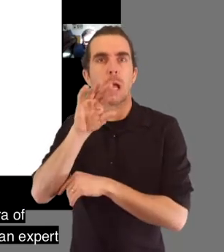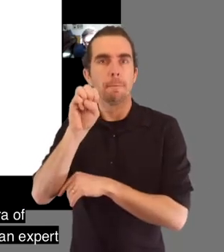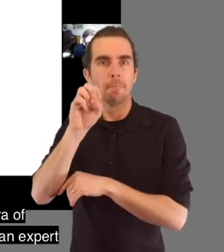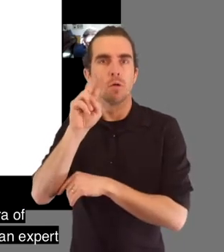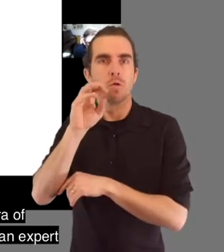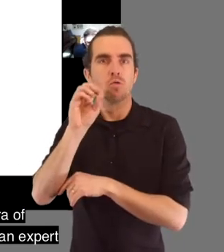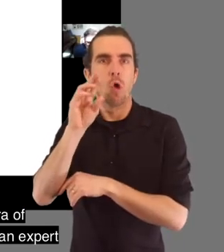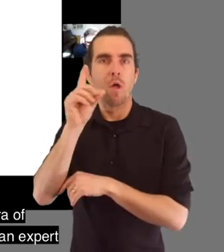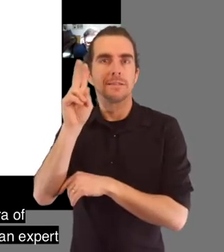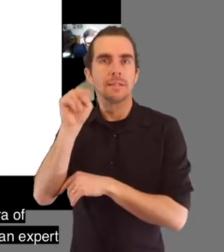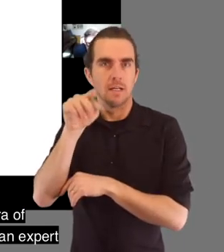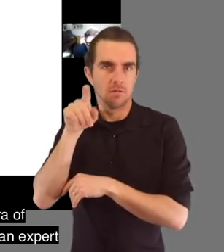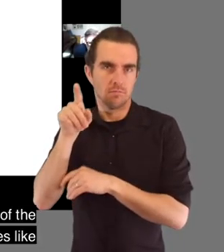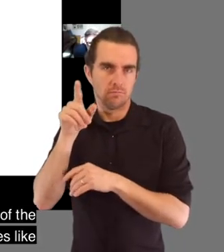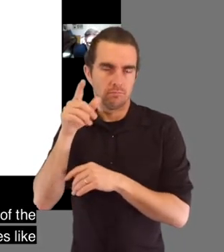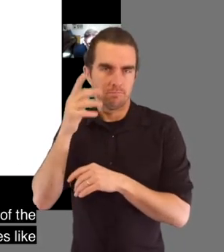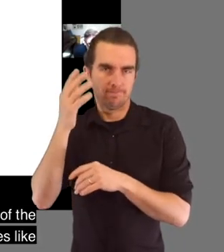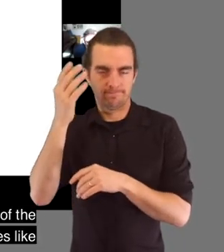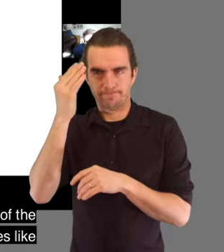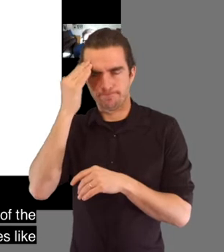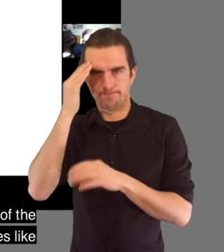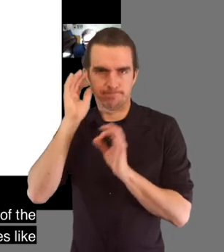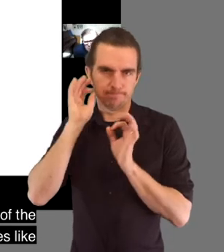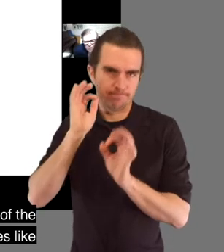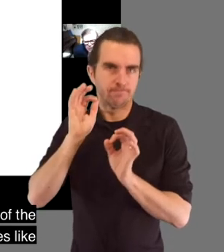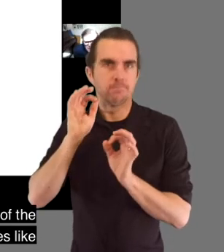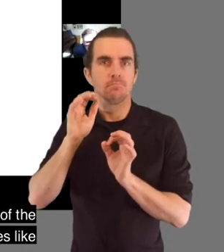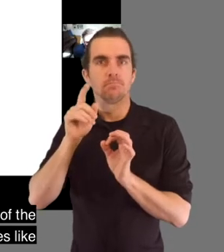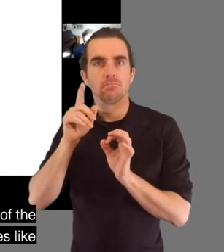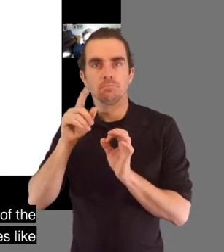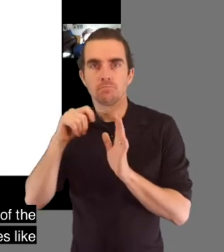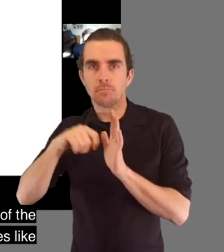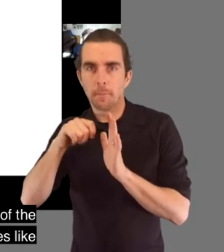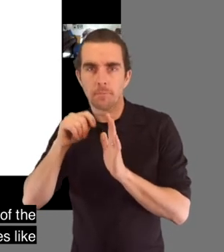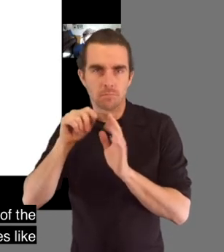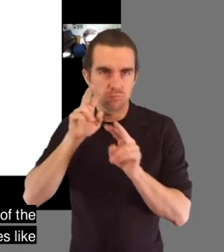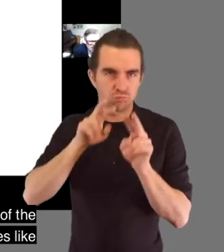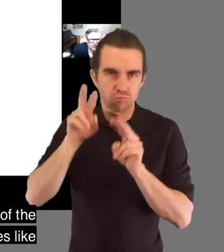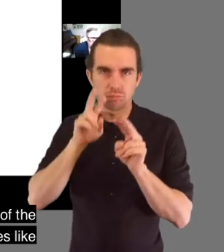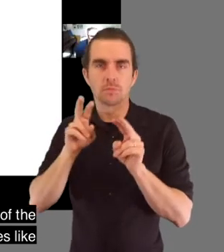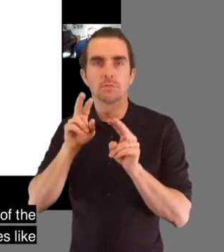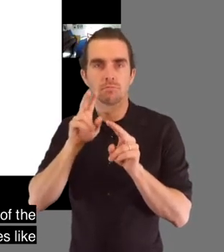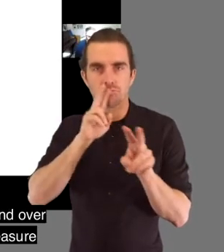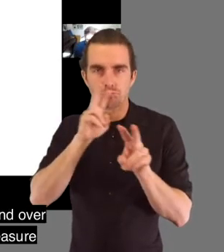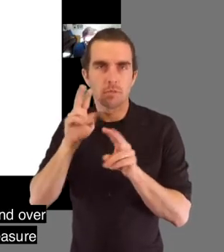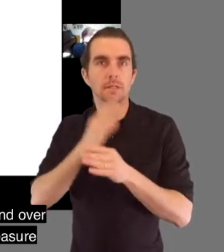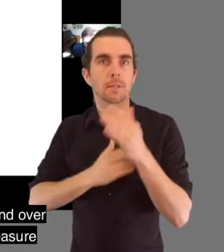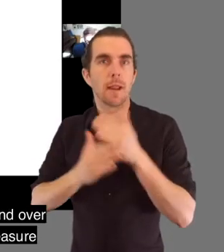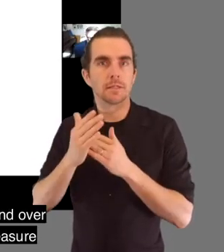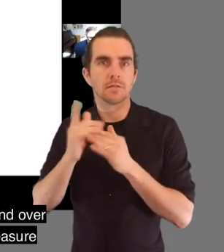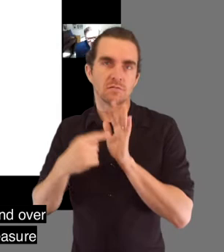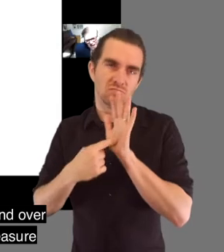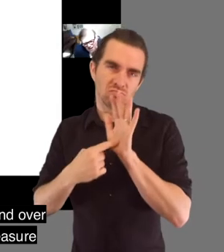by James Norden, who's an expert on this, has analyzed it. 1/3 of the output featured disability. So stories like Treasure